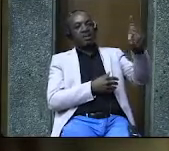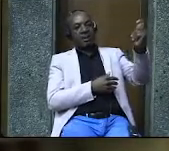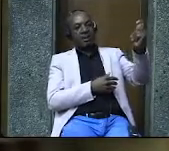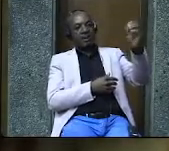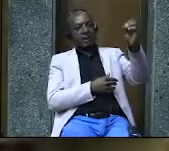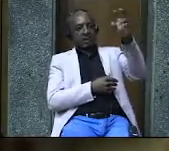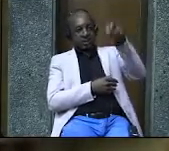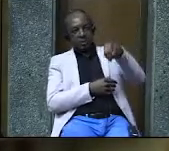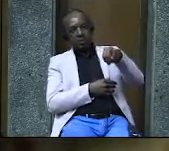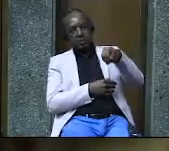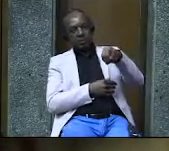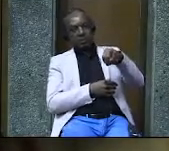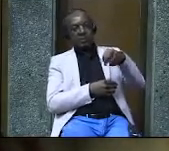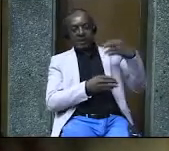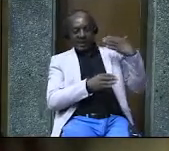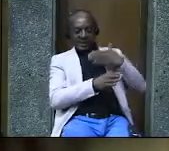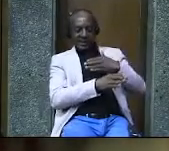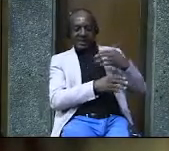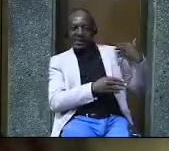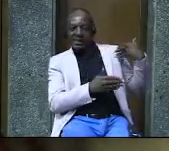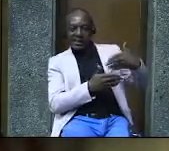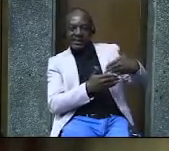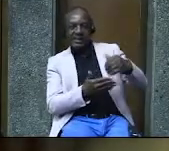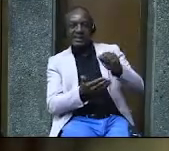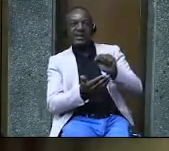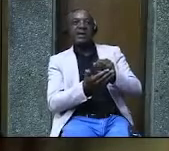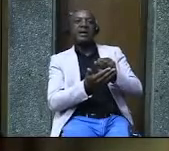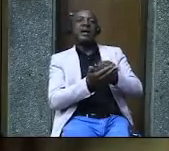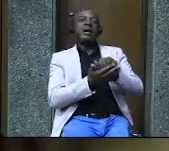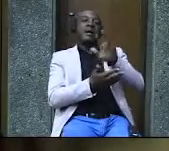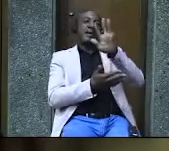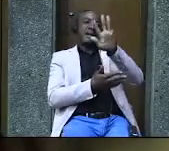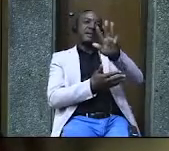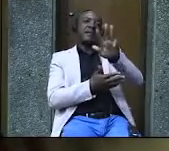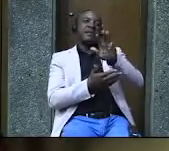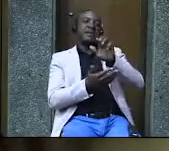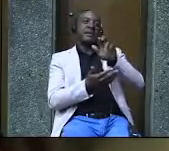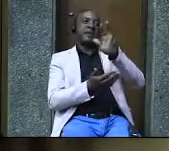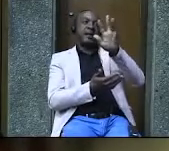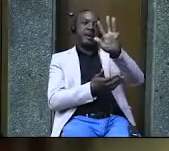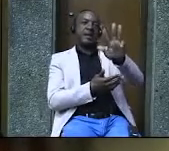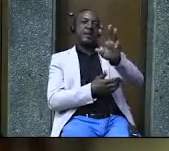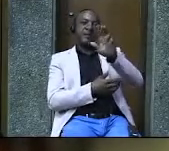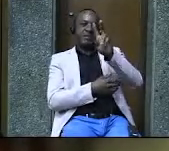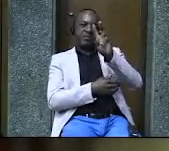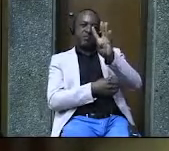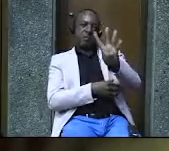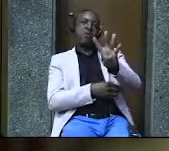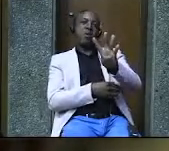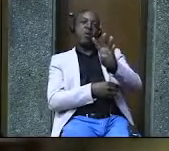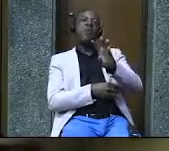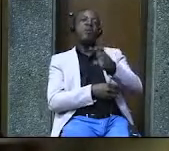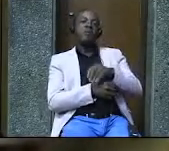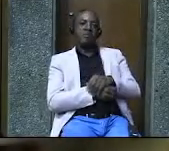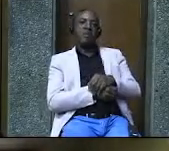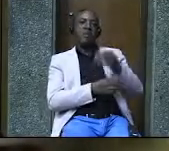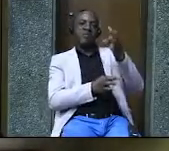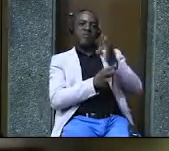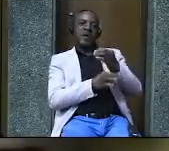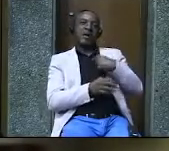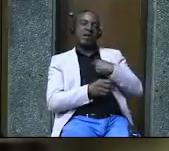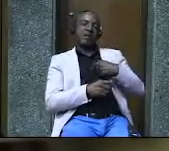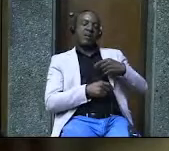1904. What I found out is that ubaba wangithungela ingubo eziningi. Angeke ngisho ukuthi ngibuya